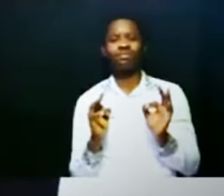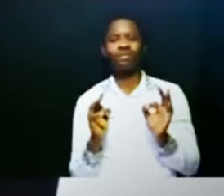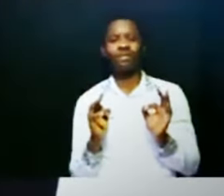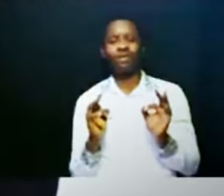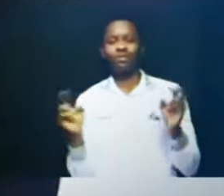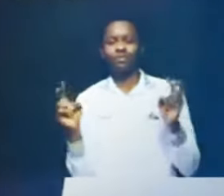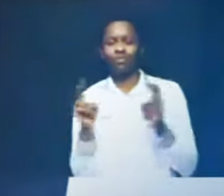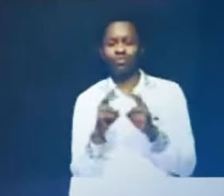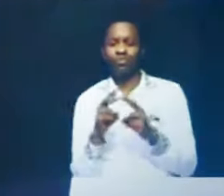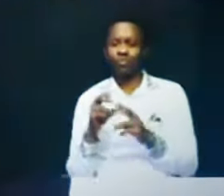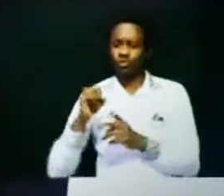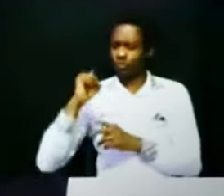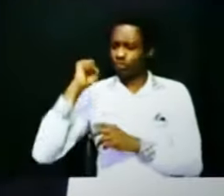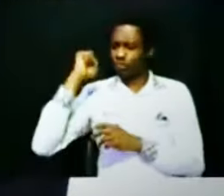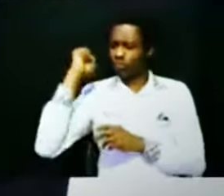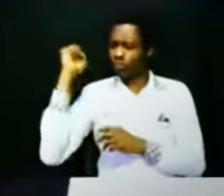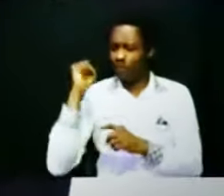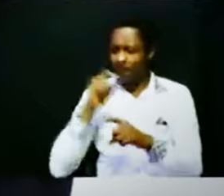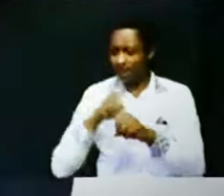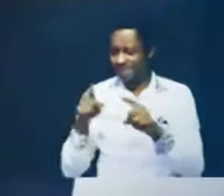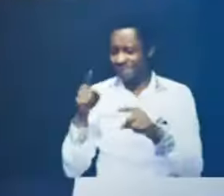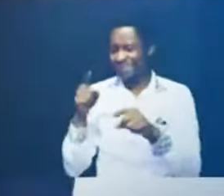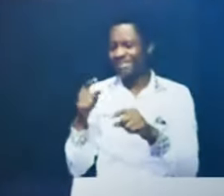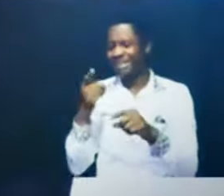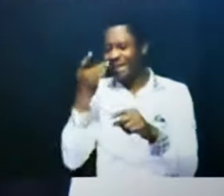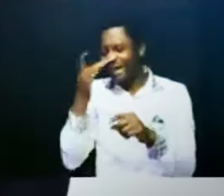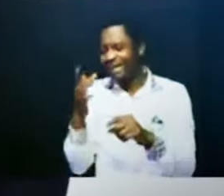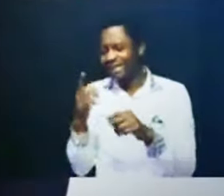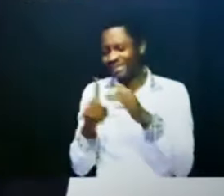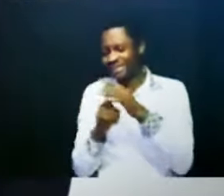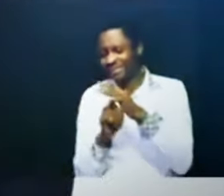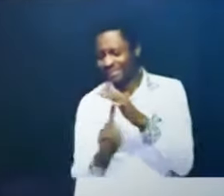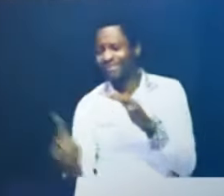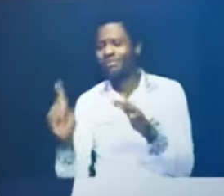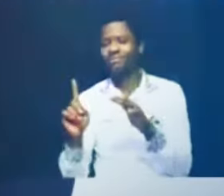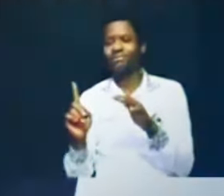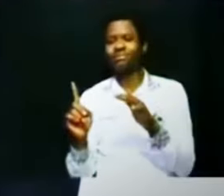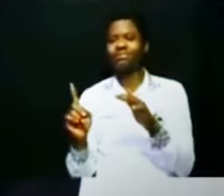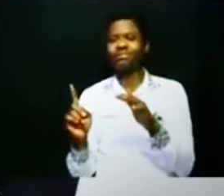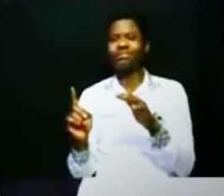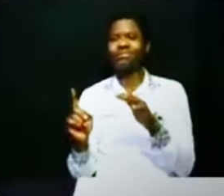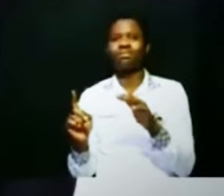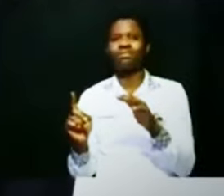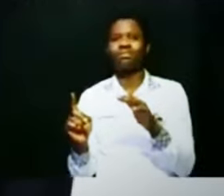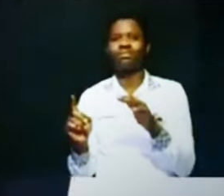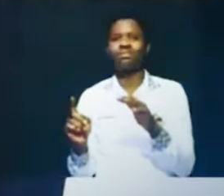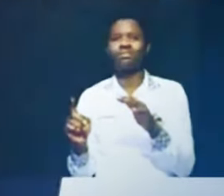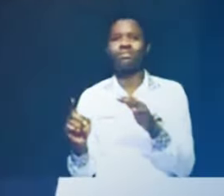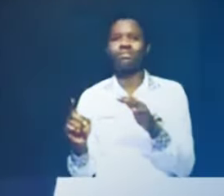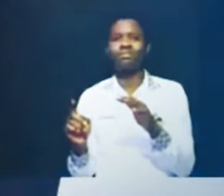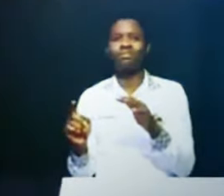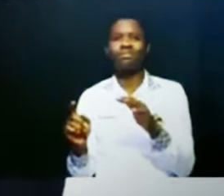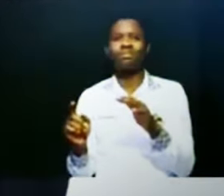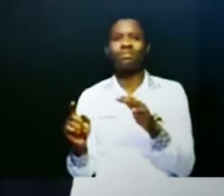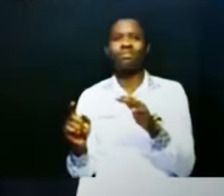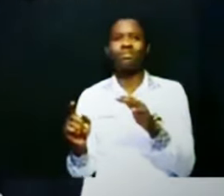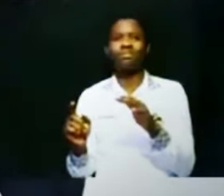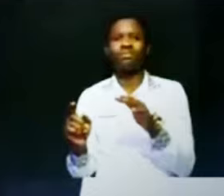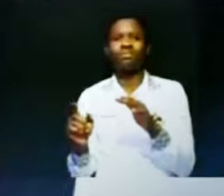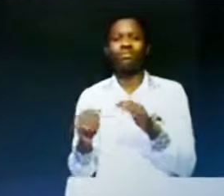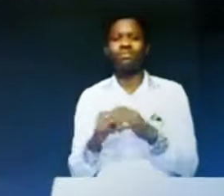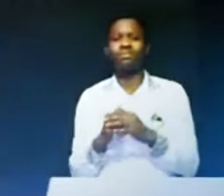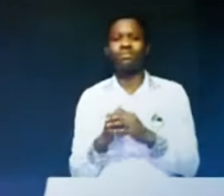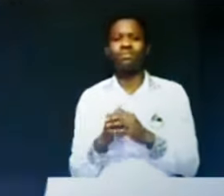na Saul to piano, na ose, me body with the affirm of Fesuno, na David, dane ne ho, efrinenim,